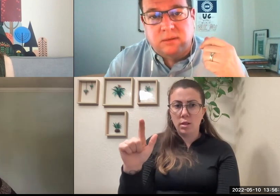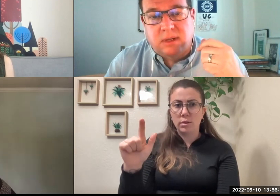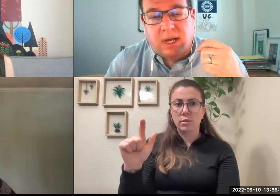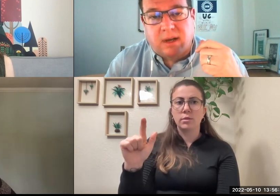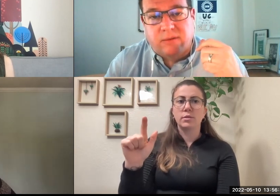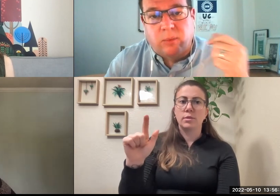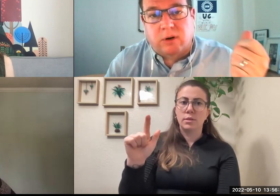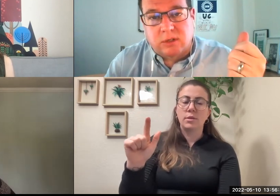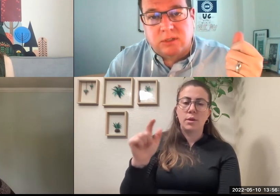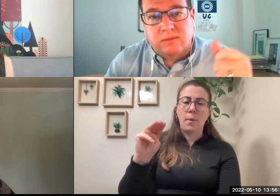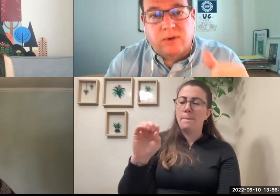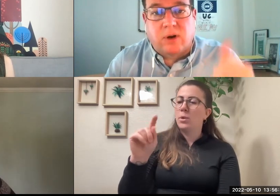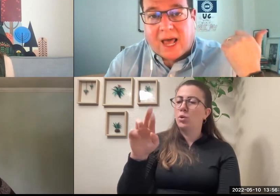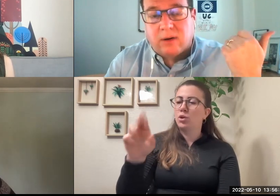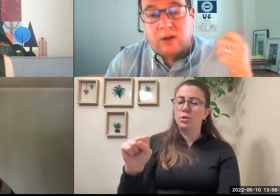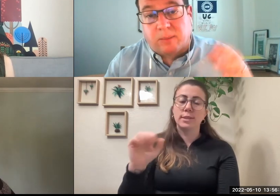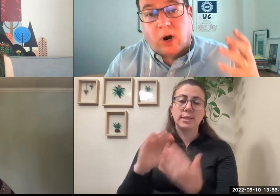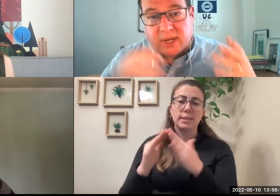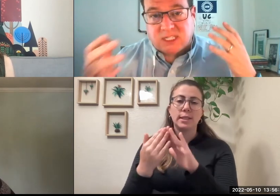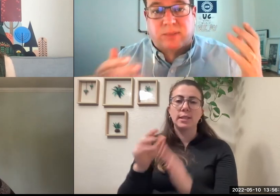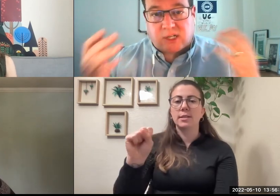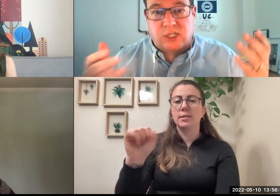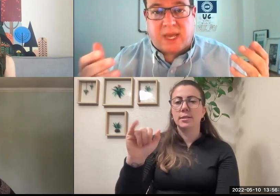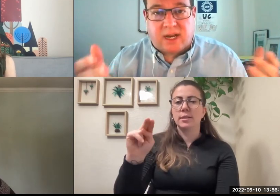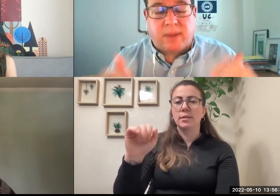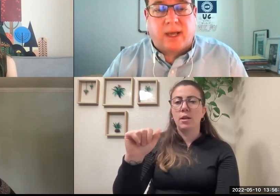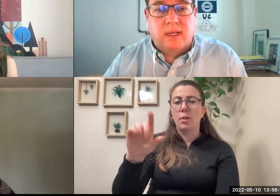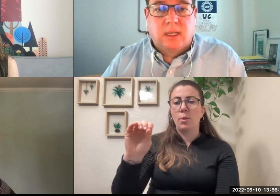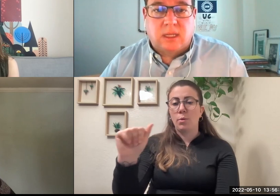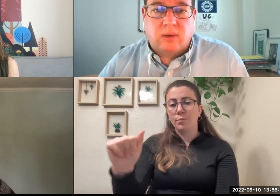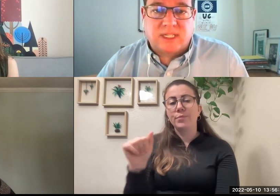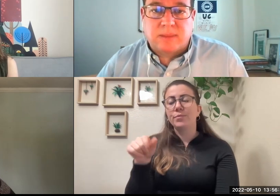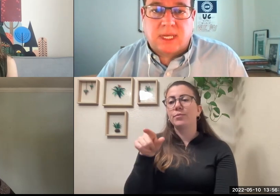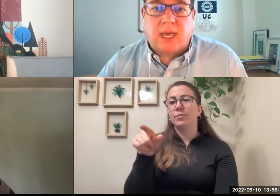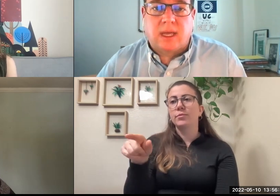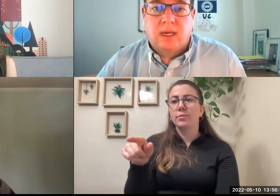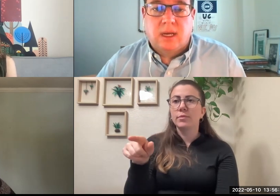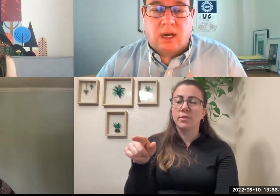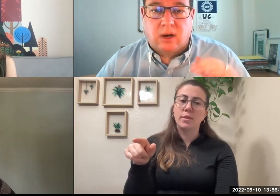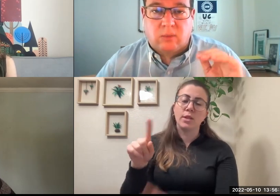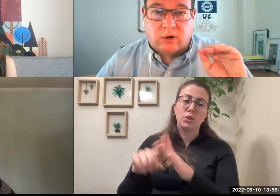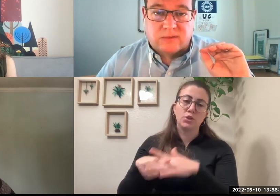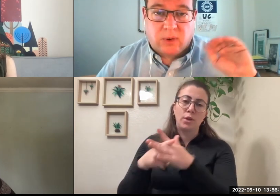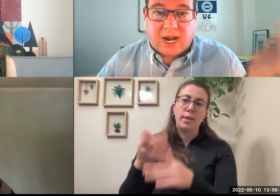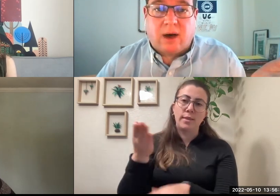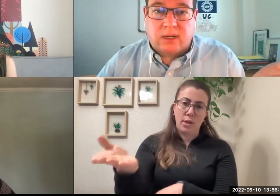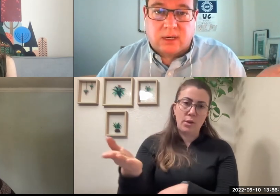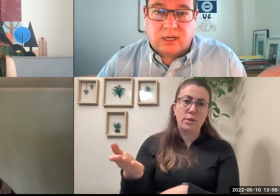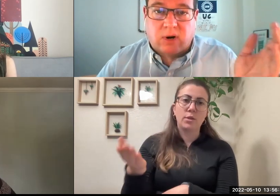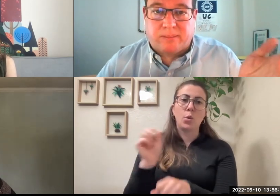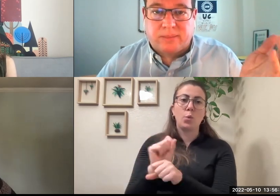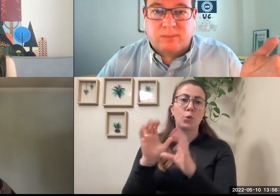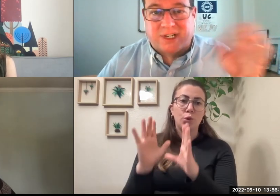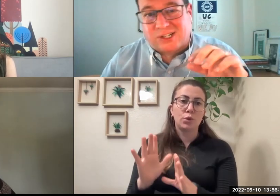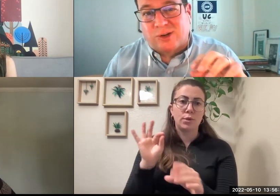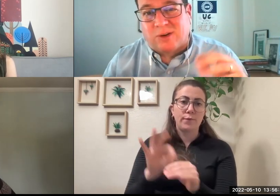just workers voted out, in part because of the protections mandated by the USMCA, workers voted out a